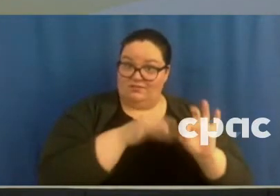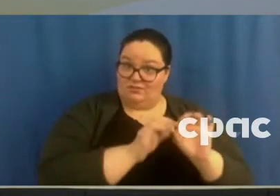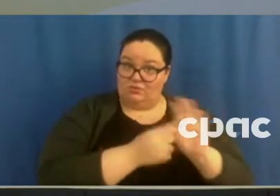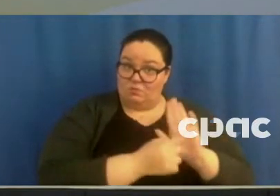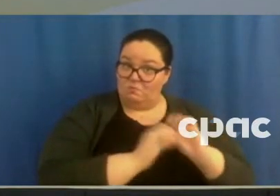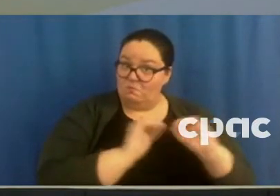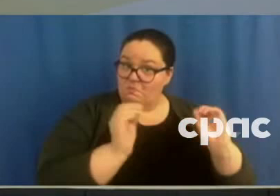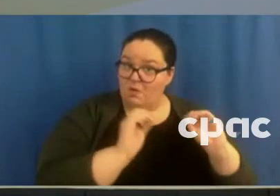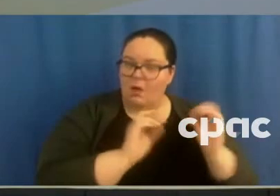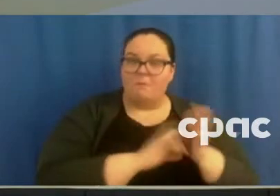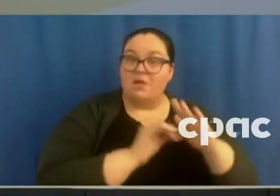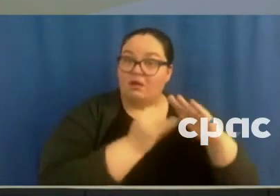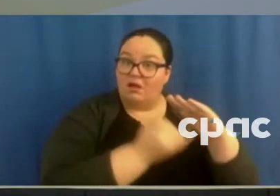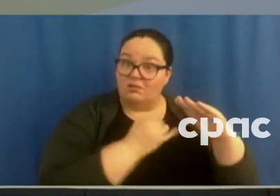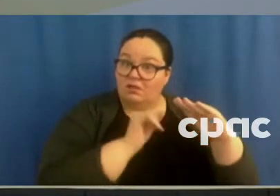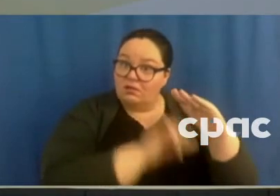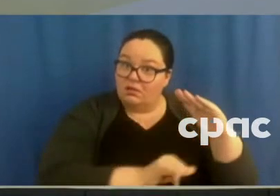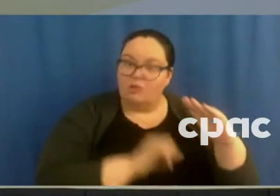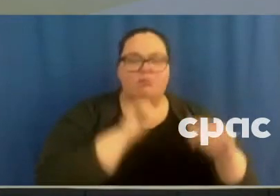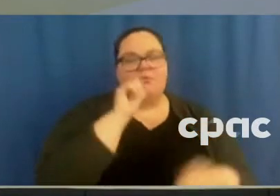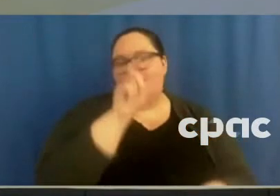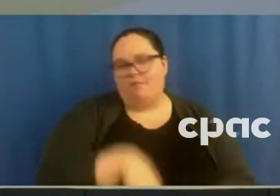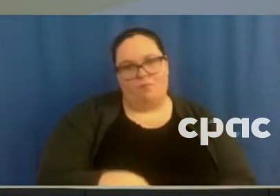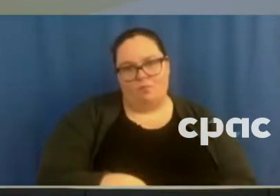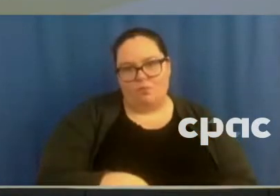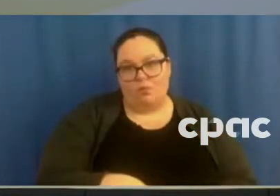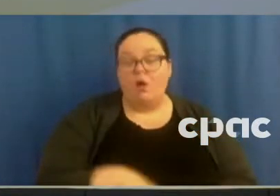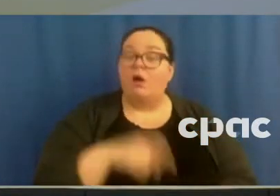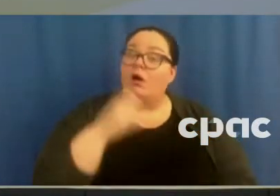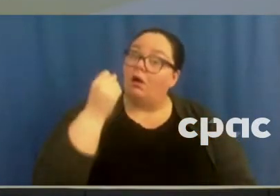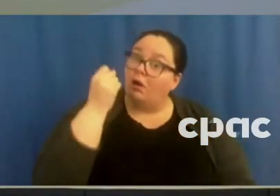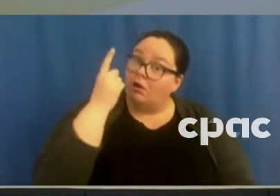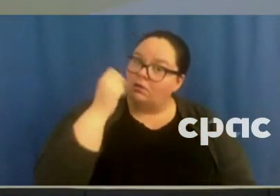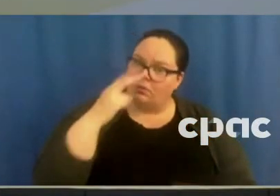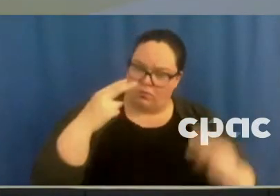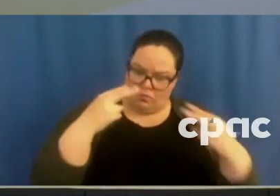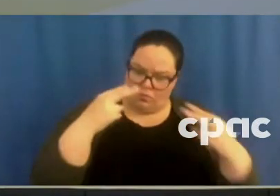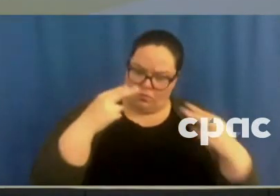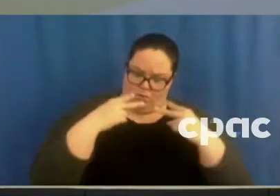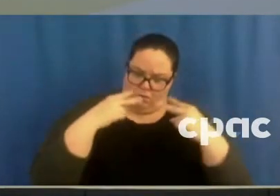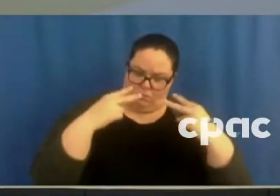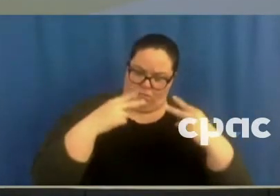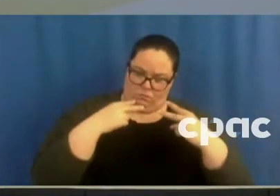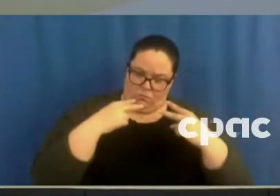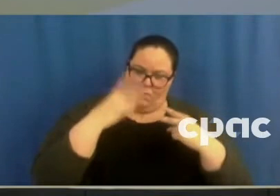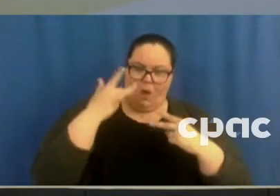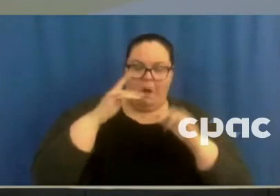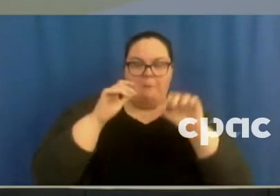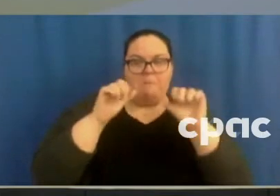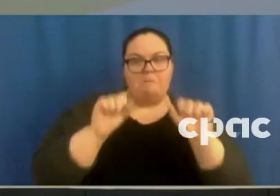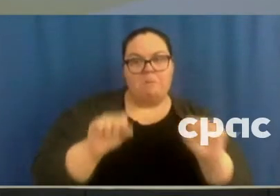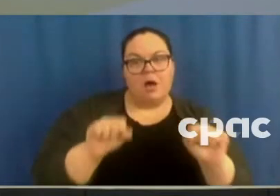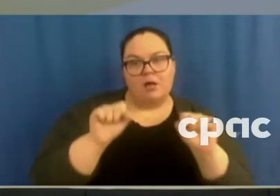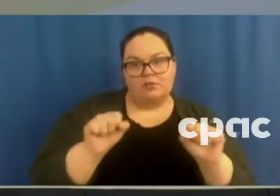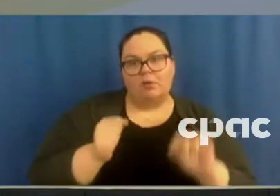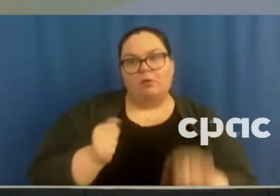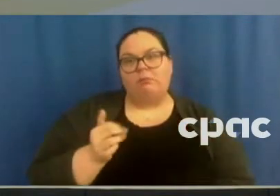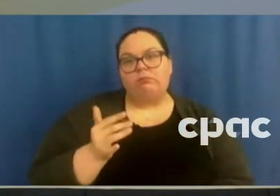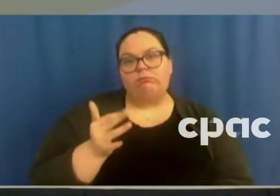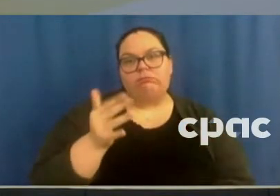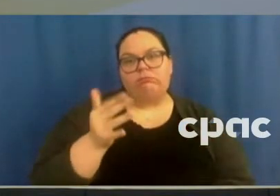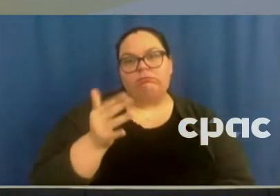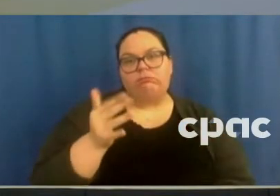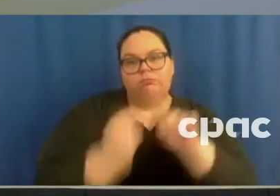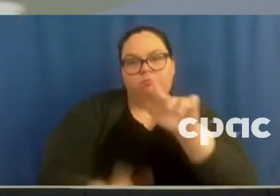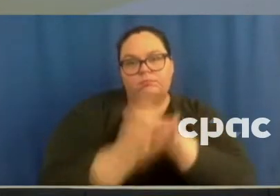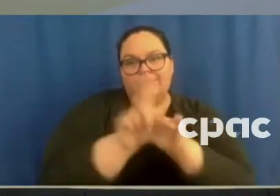need to continue self-isolating. However, they do need to be vigilant in monitoring themselves closely for symptoms and be tested if they